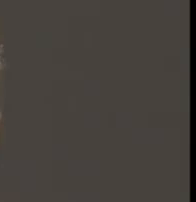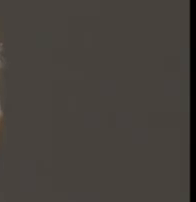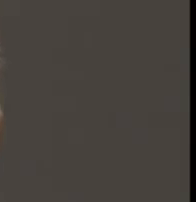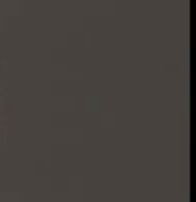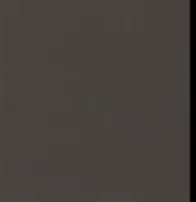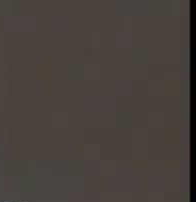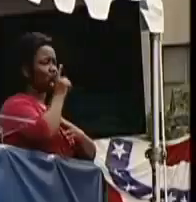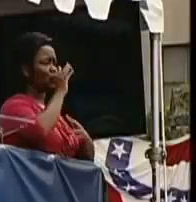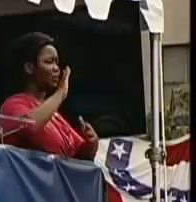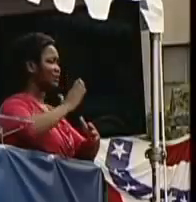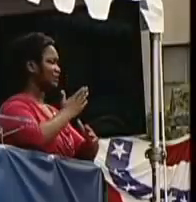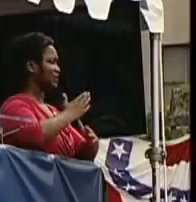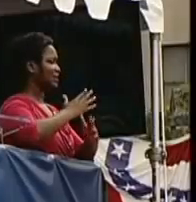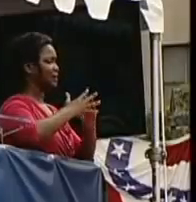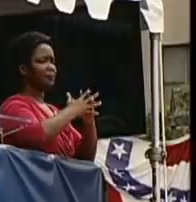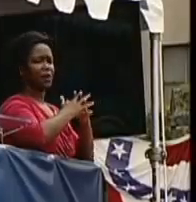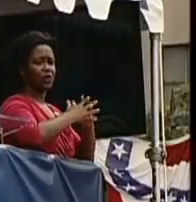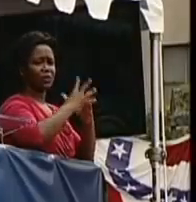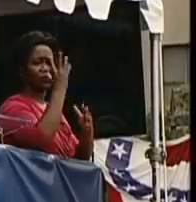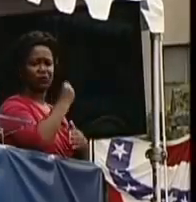Beautiful.